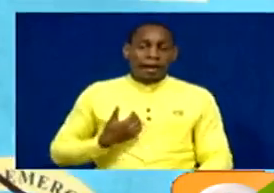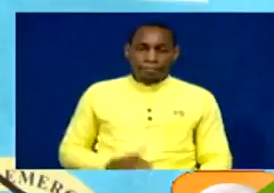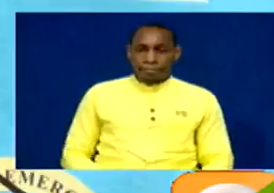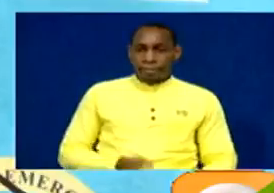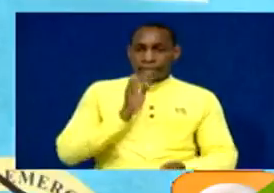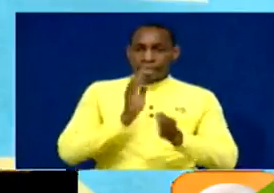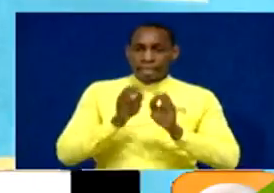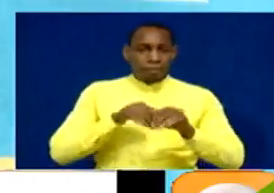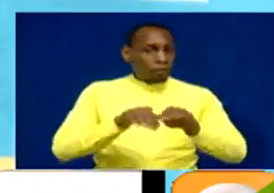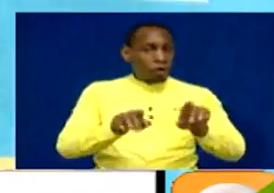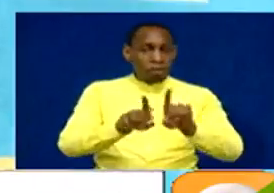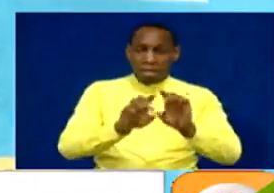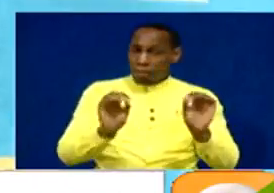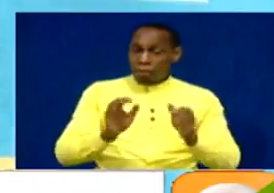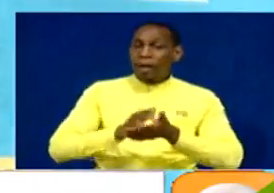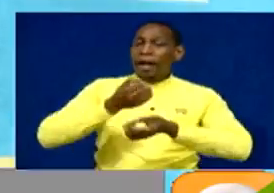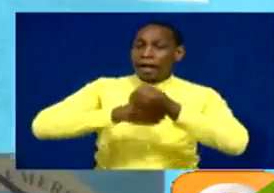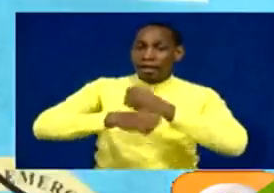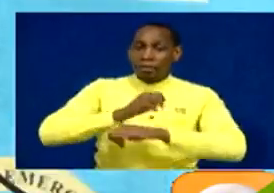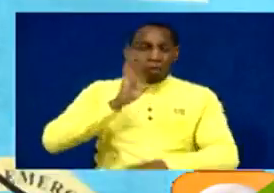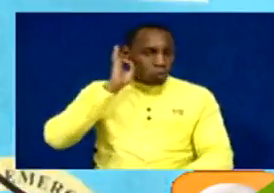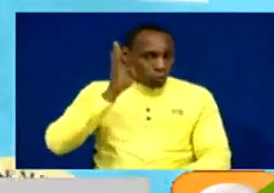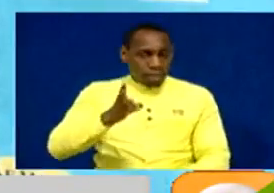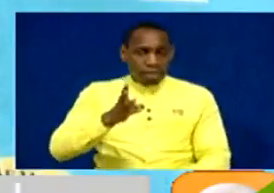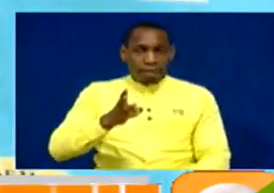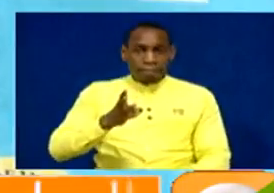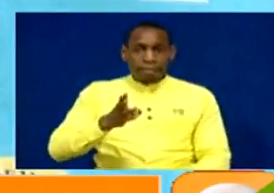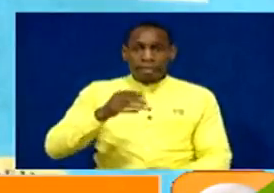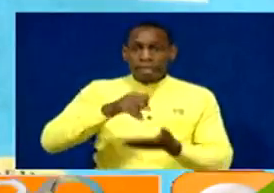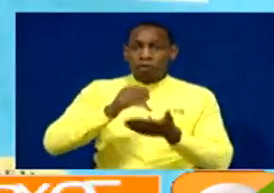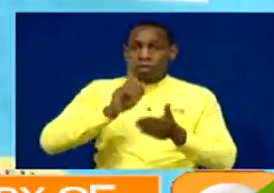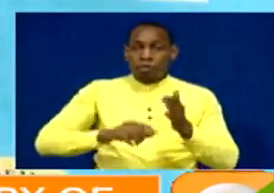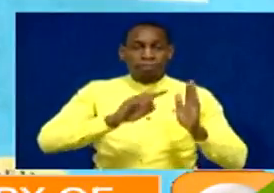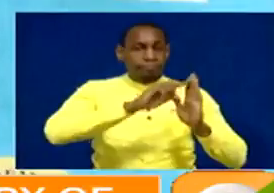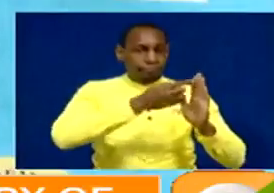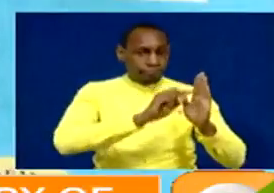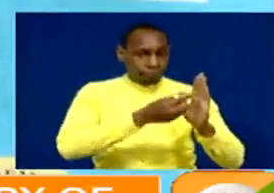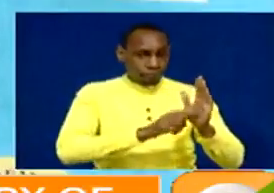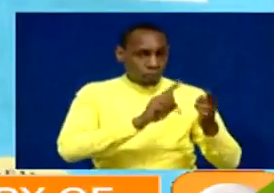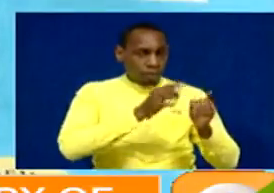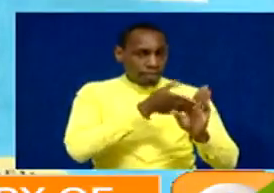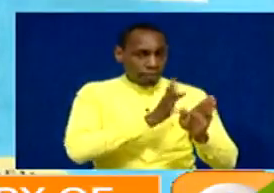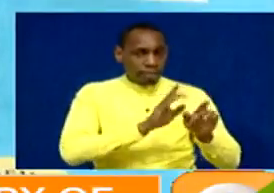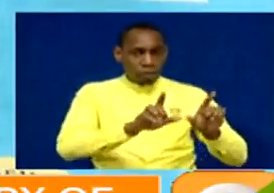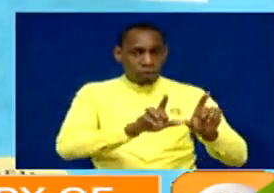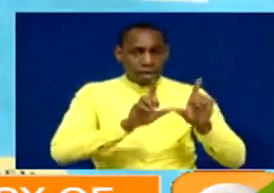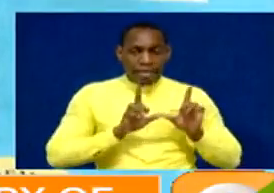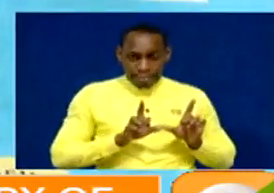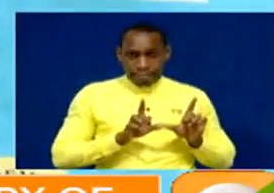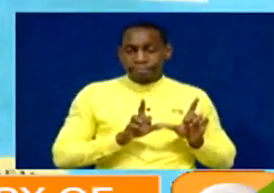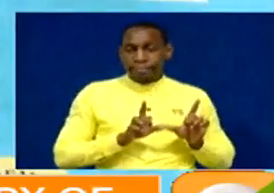of non-compliance, action shall be taken, which may include the following: withdrawal of